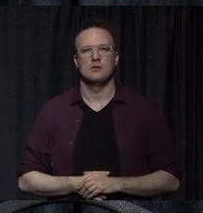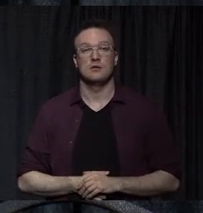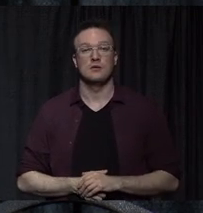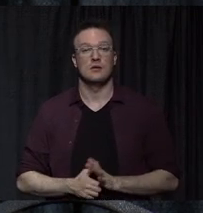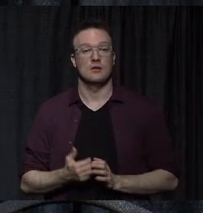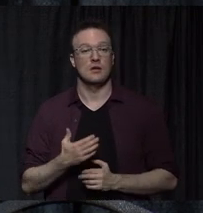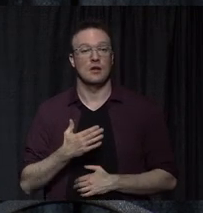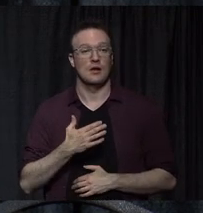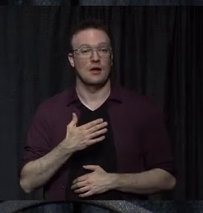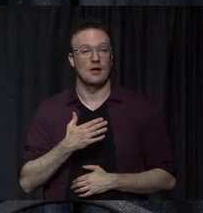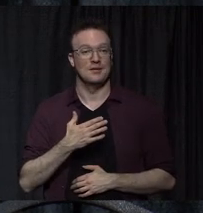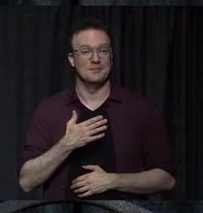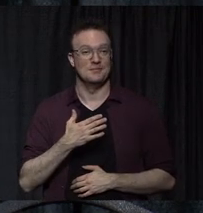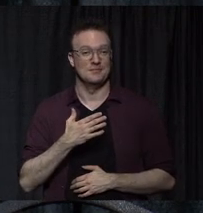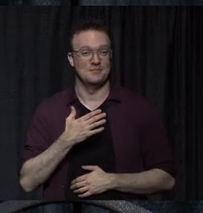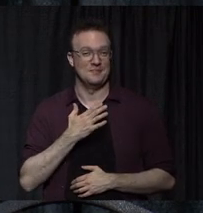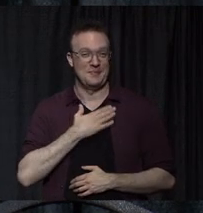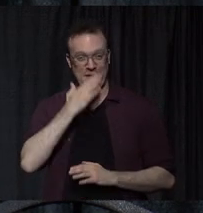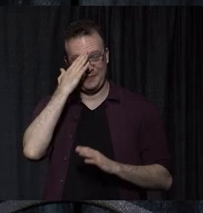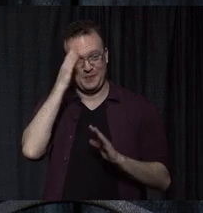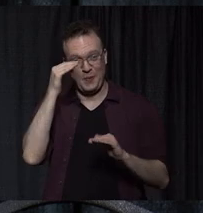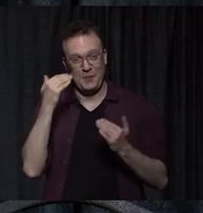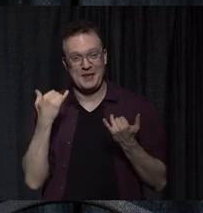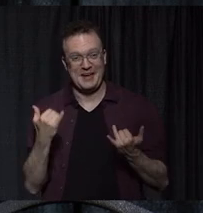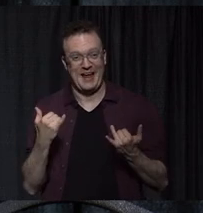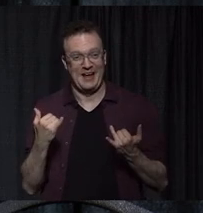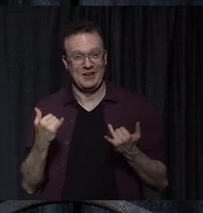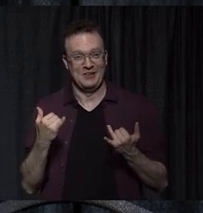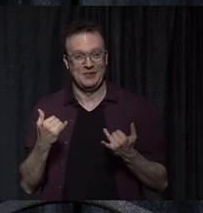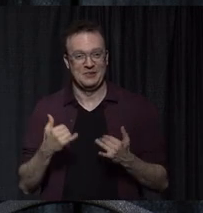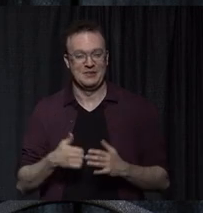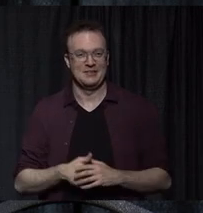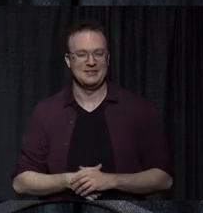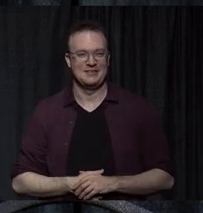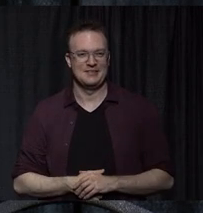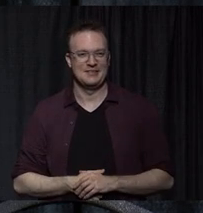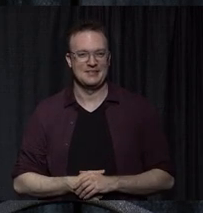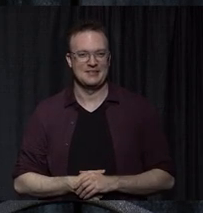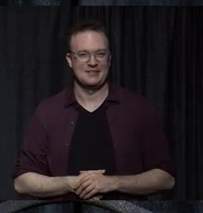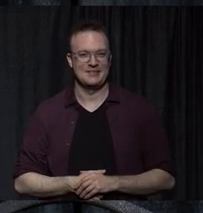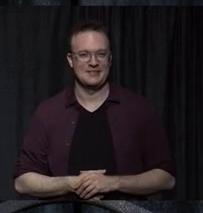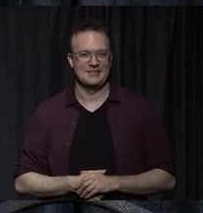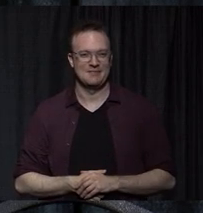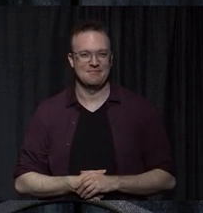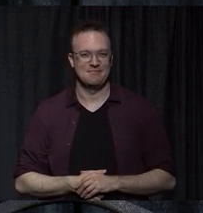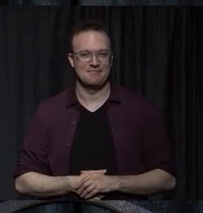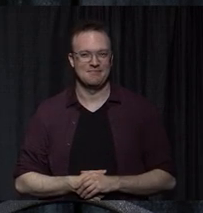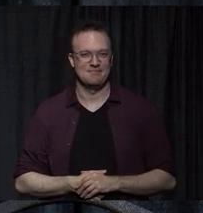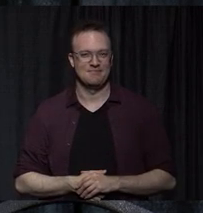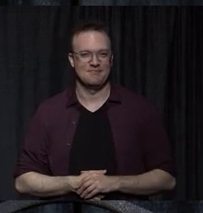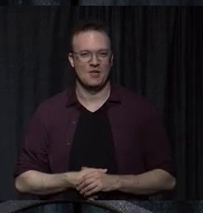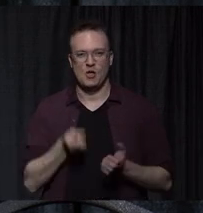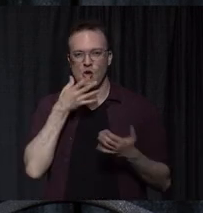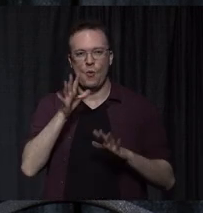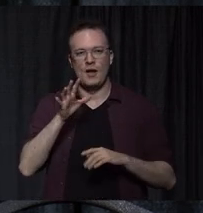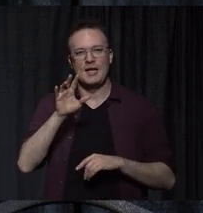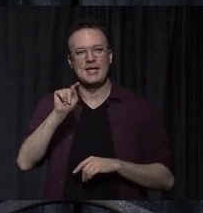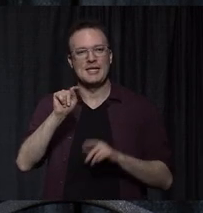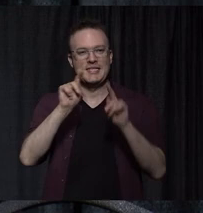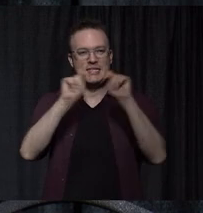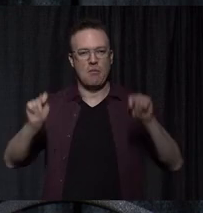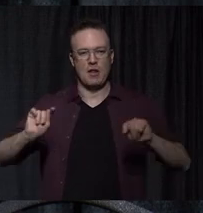My hope at this stage of my career is not to lay down a template to